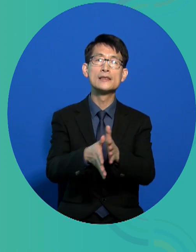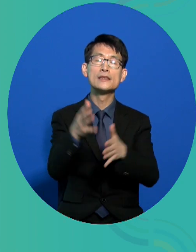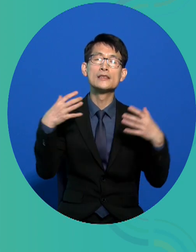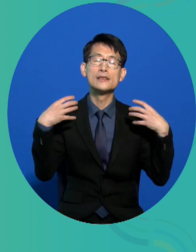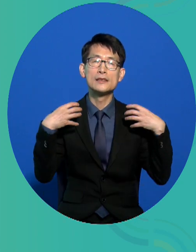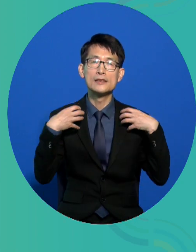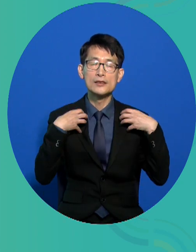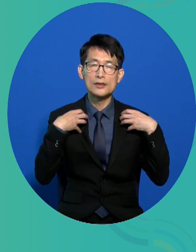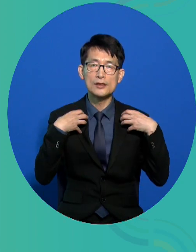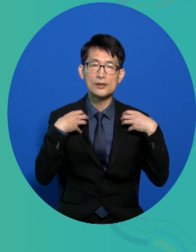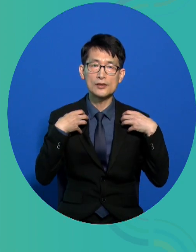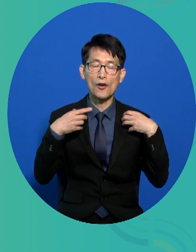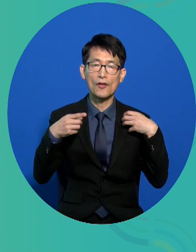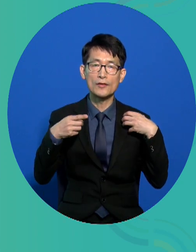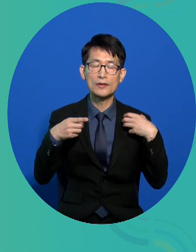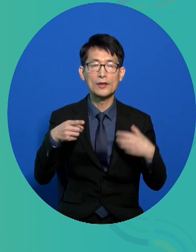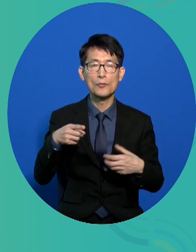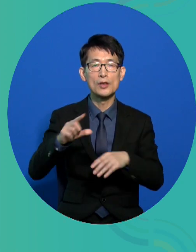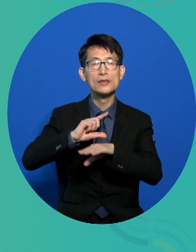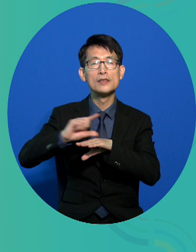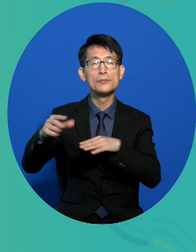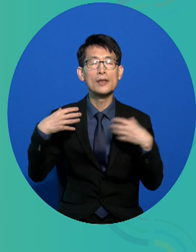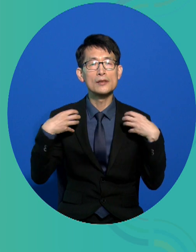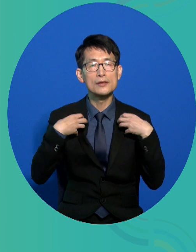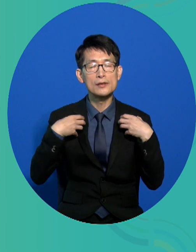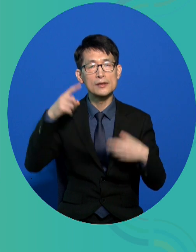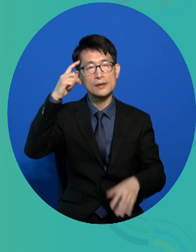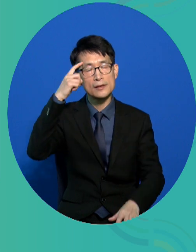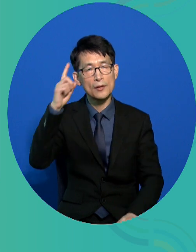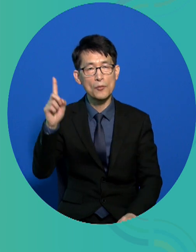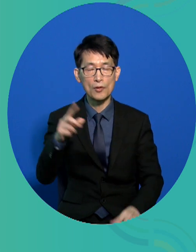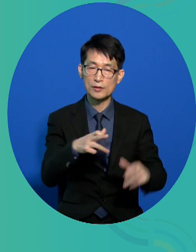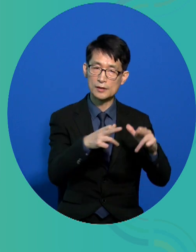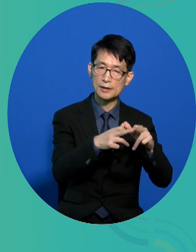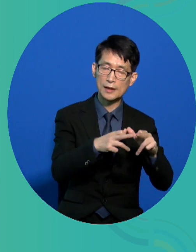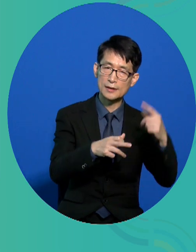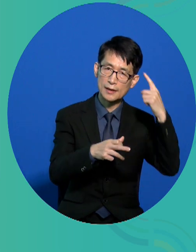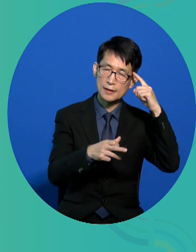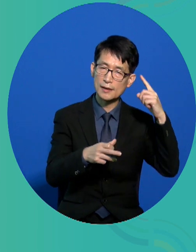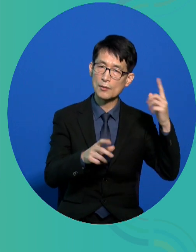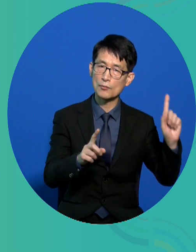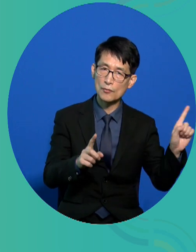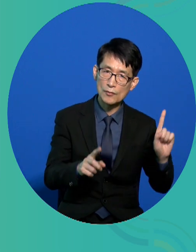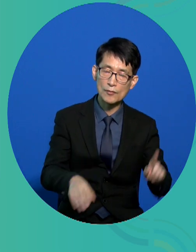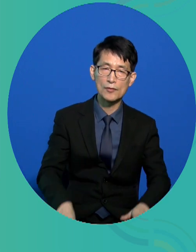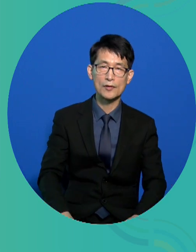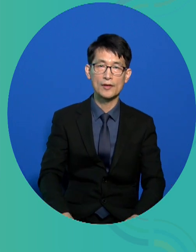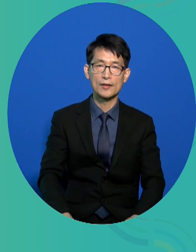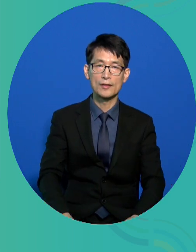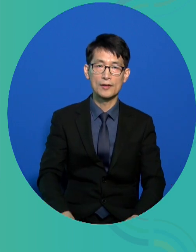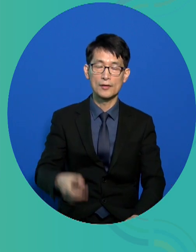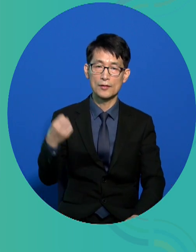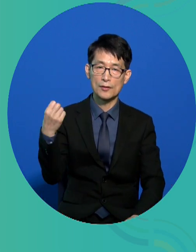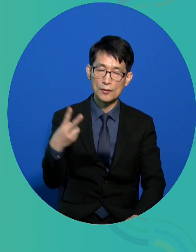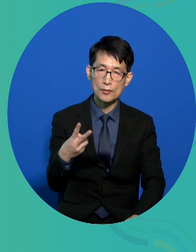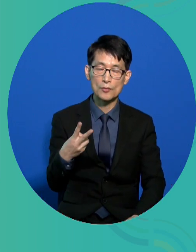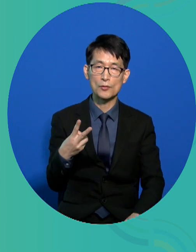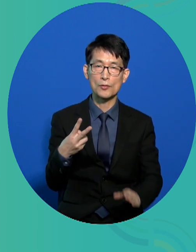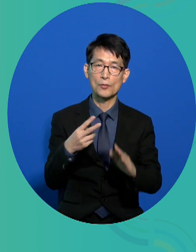looked into the opinion from the local government, also from the disability groups, the disabled themselves, the